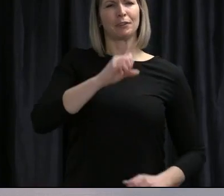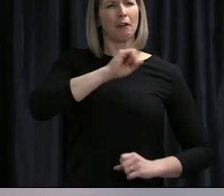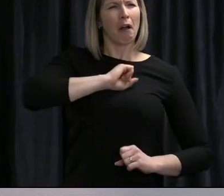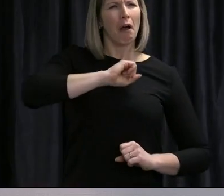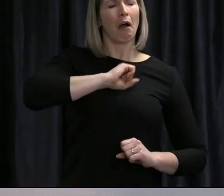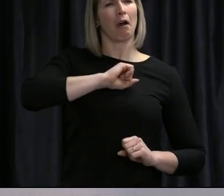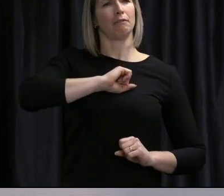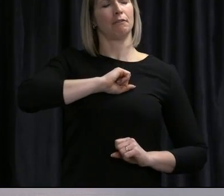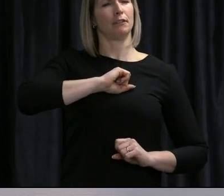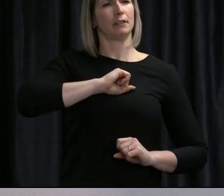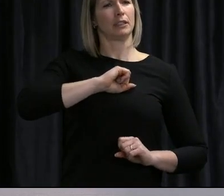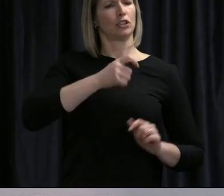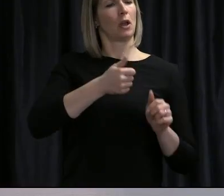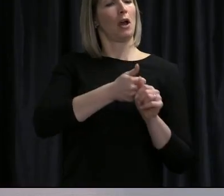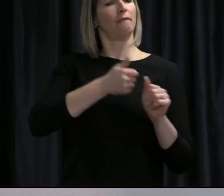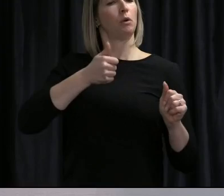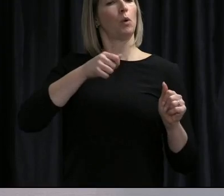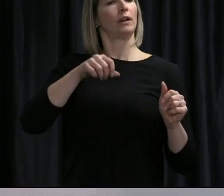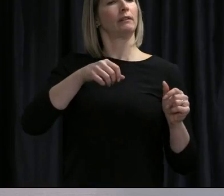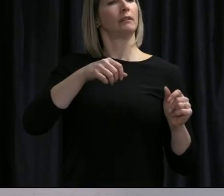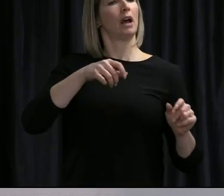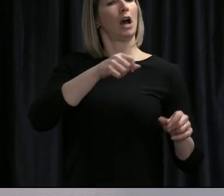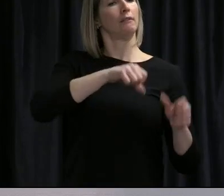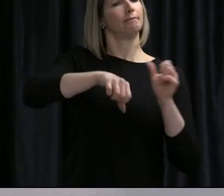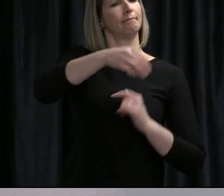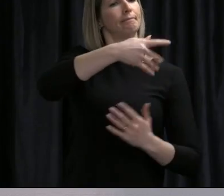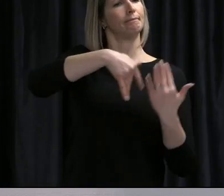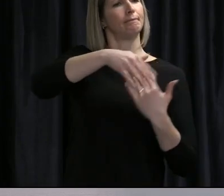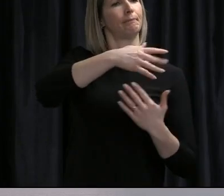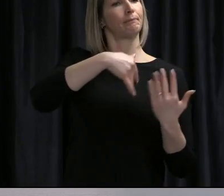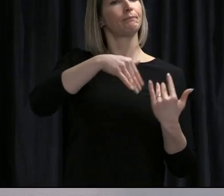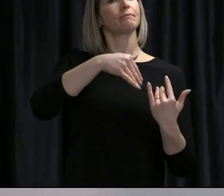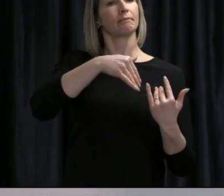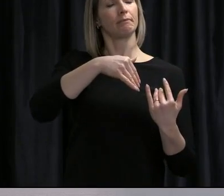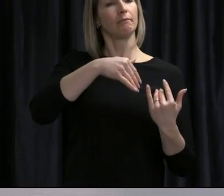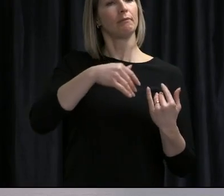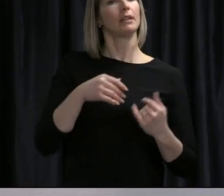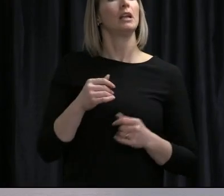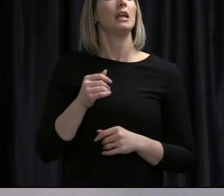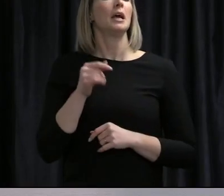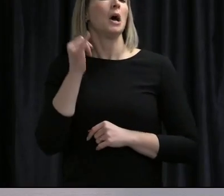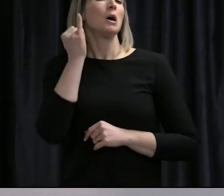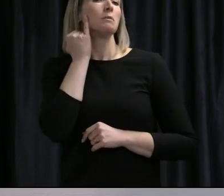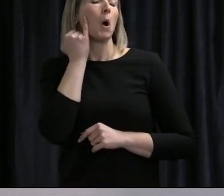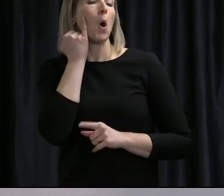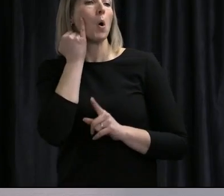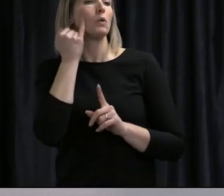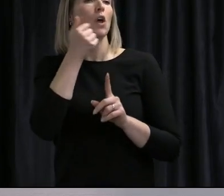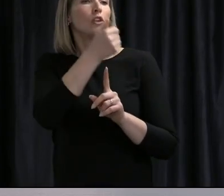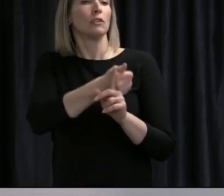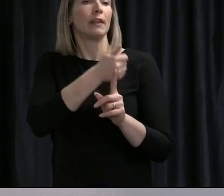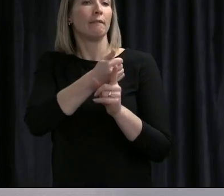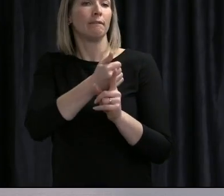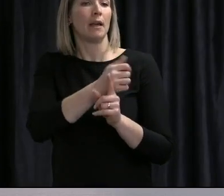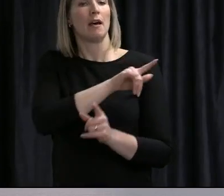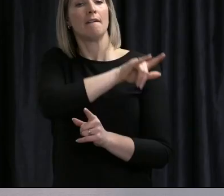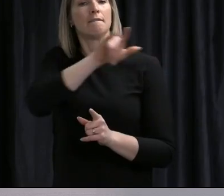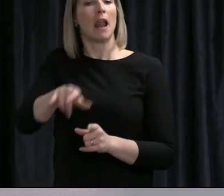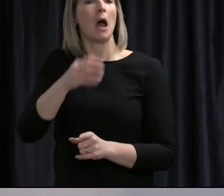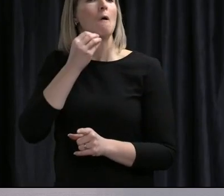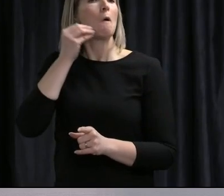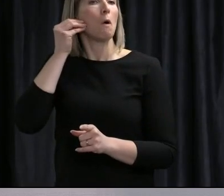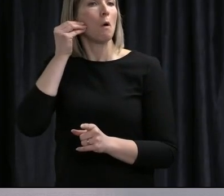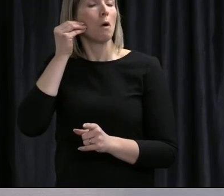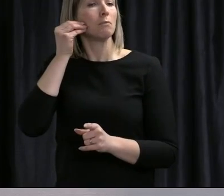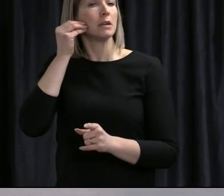basically staying away from anyone else. But technically, if you come back from travel and you are well, and